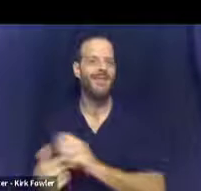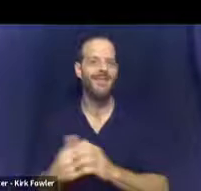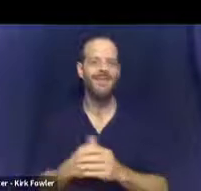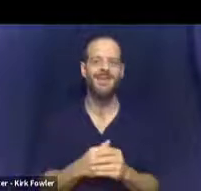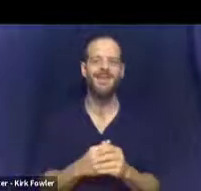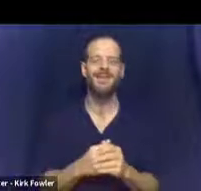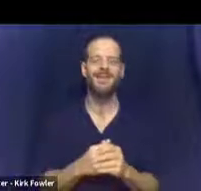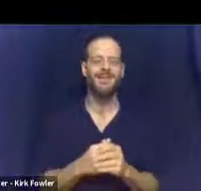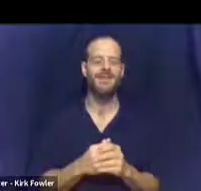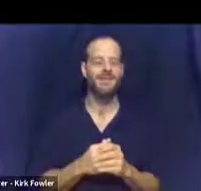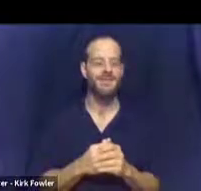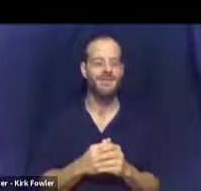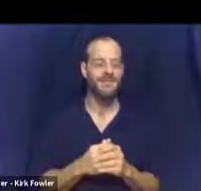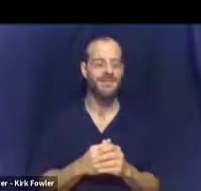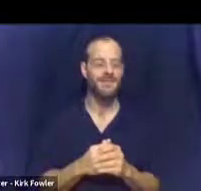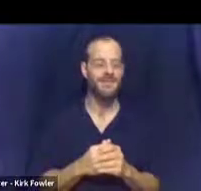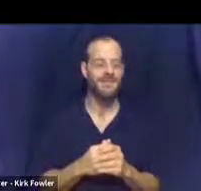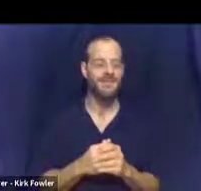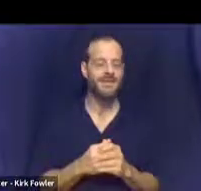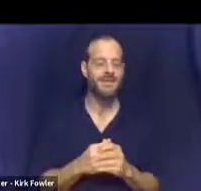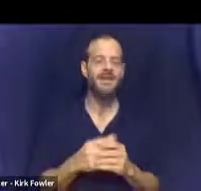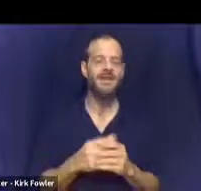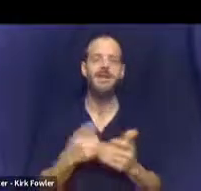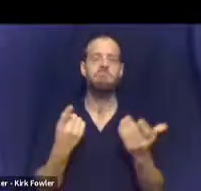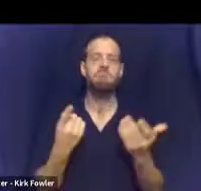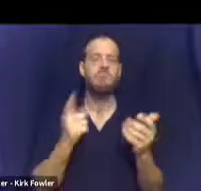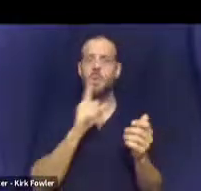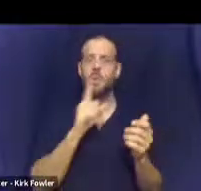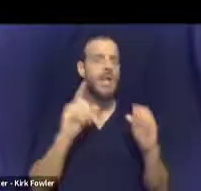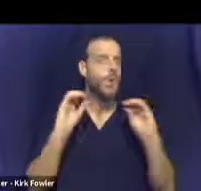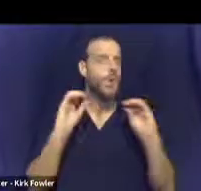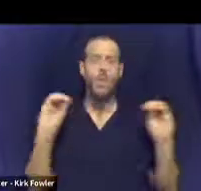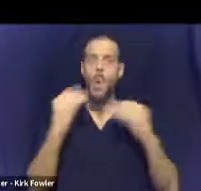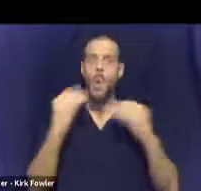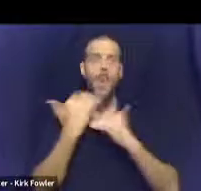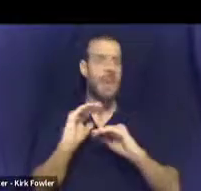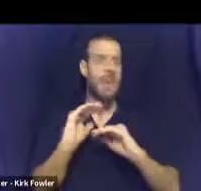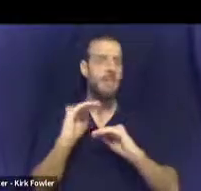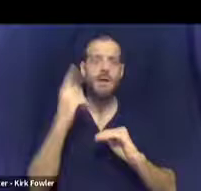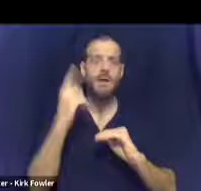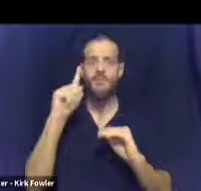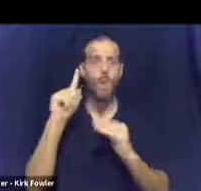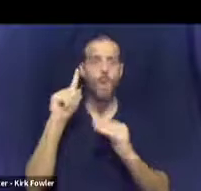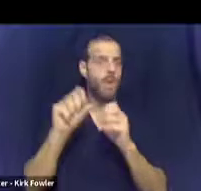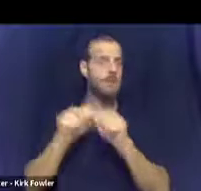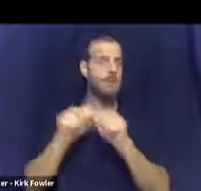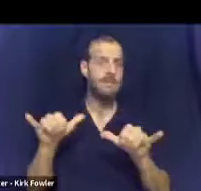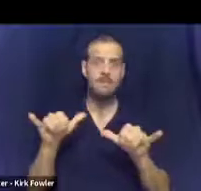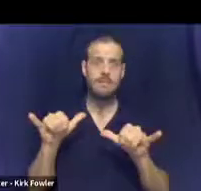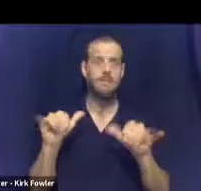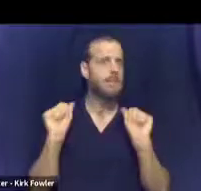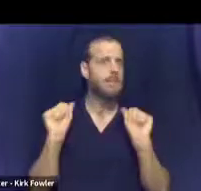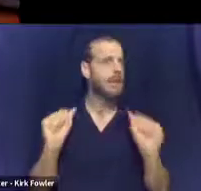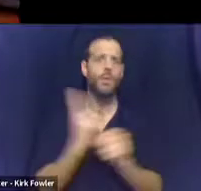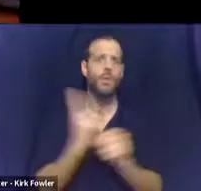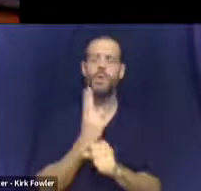there's no boundary to what you can actually use these, these kinds of modes of communication for.